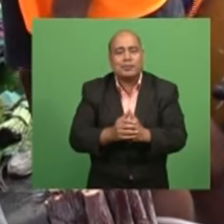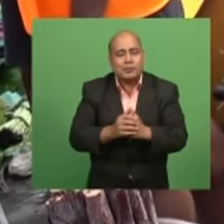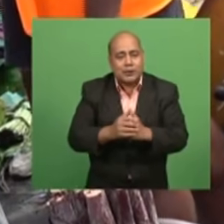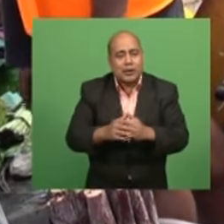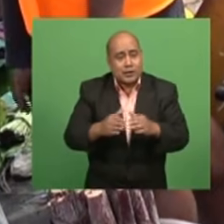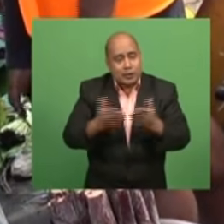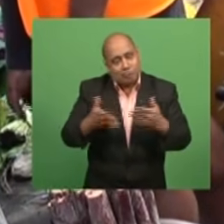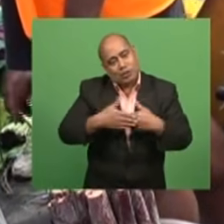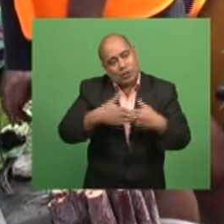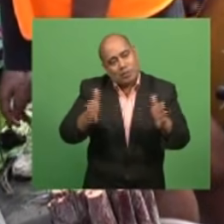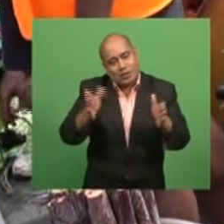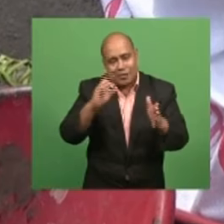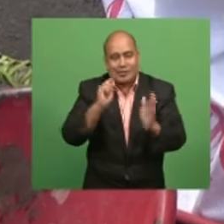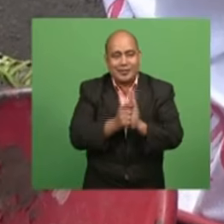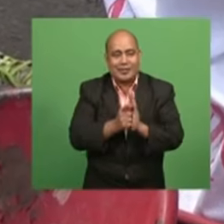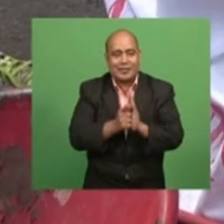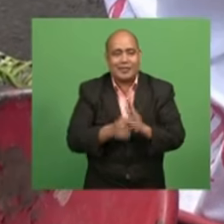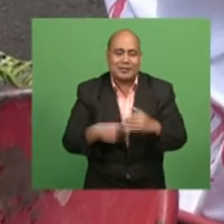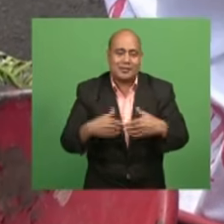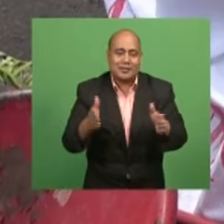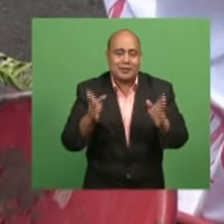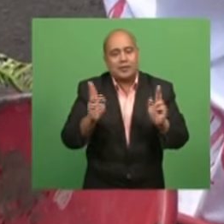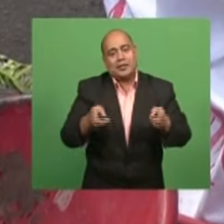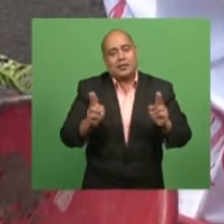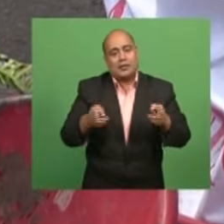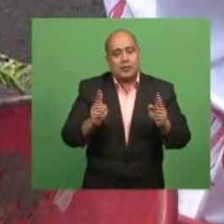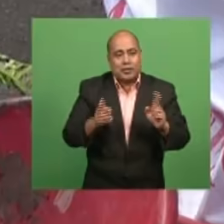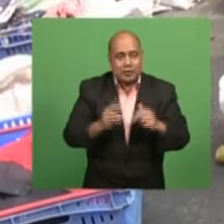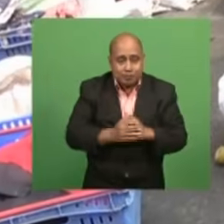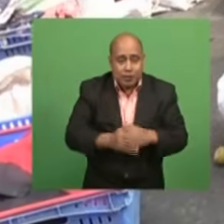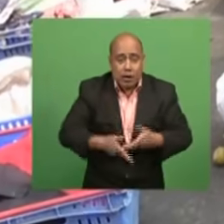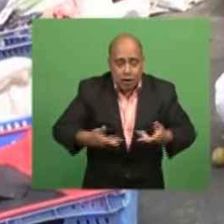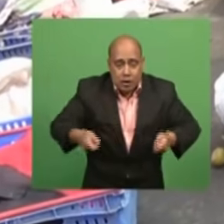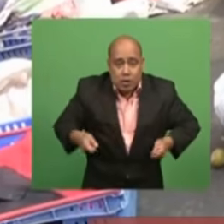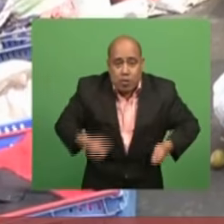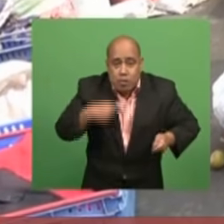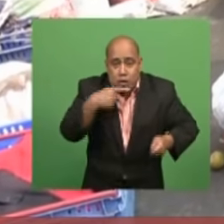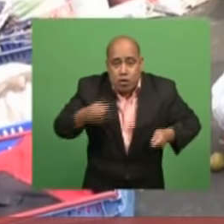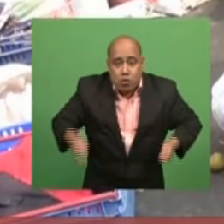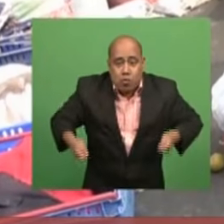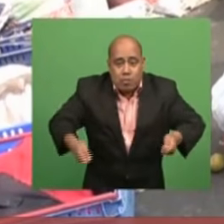The Wheelbarrow Boys are hopeful their business will also gain momentum soon.